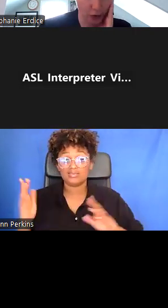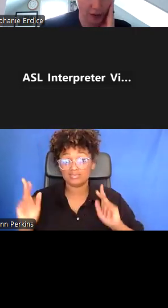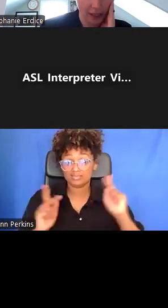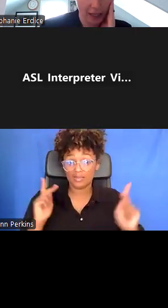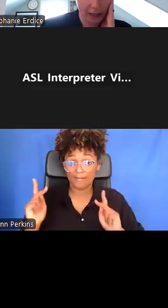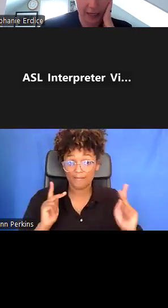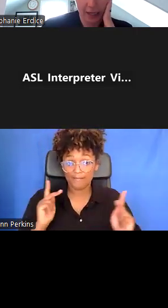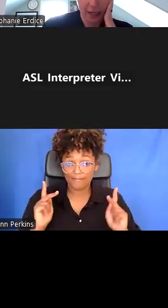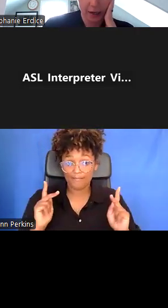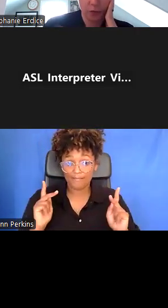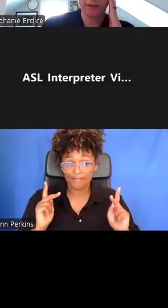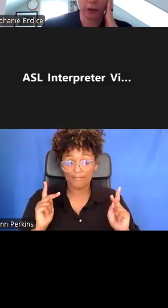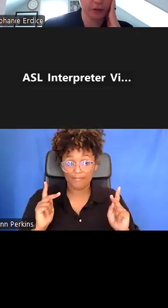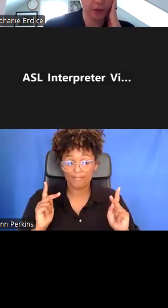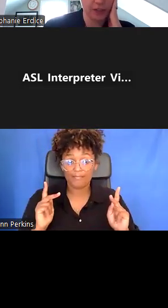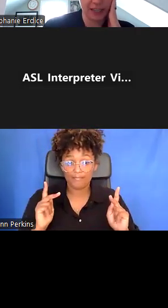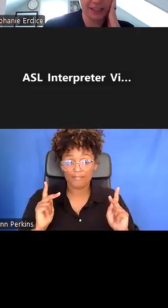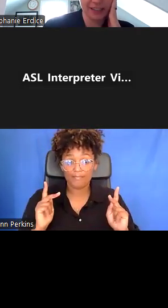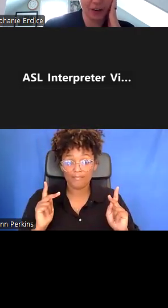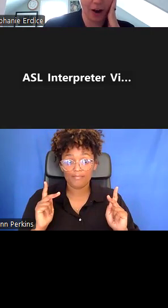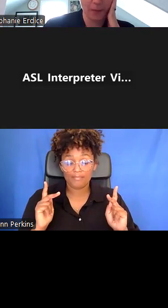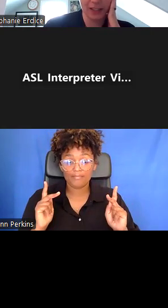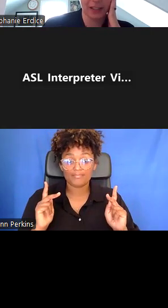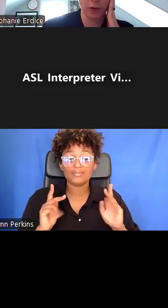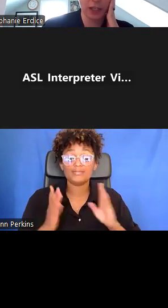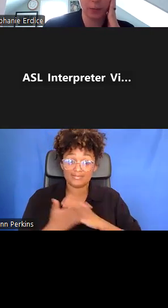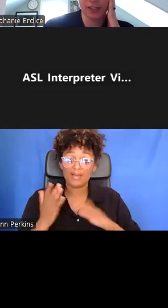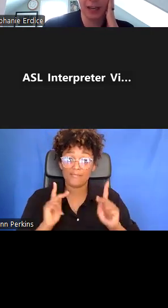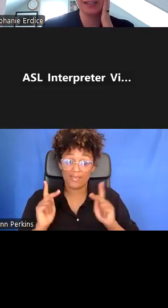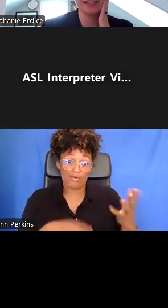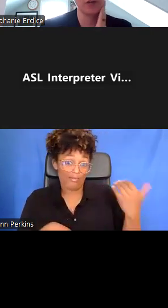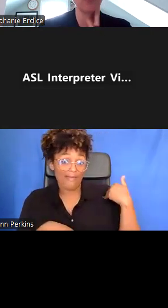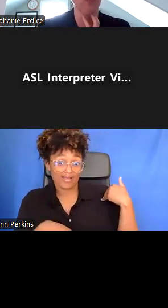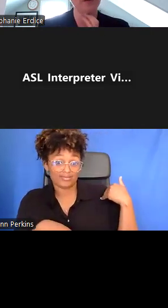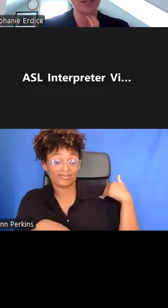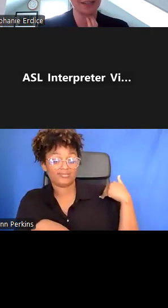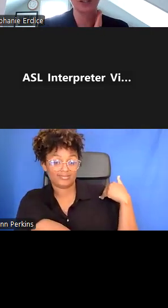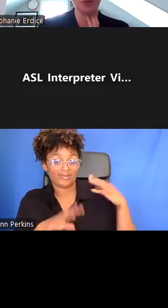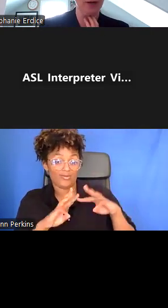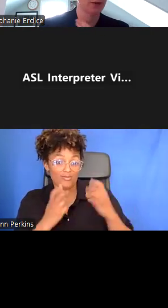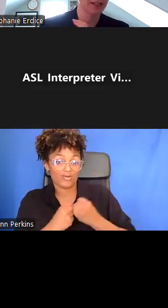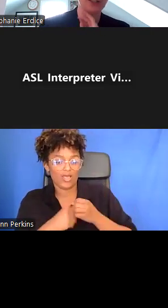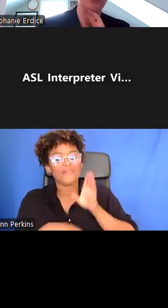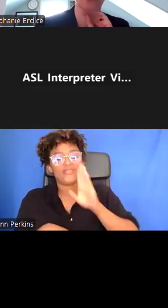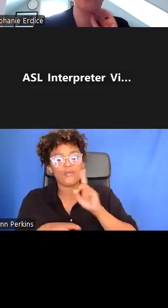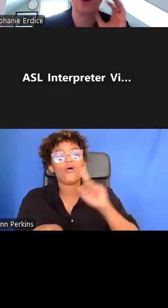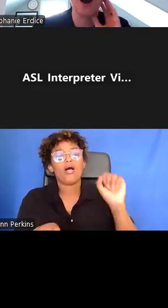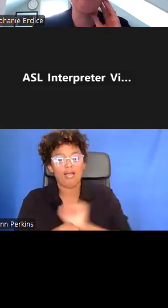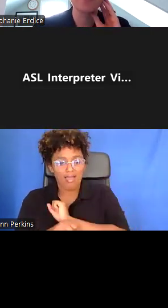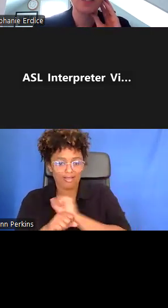the actual like $5.50 because that's 15% and 740 because that's